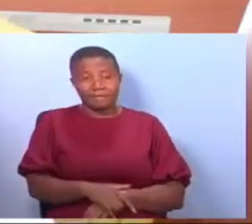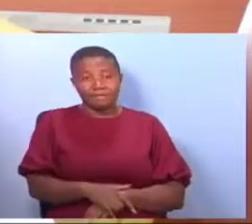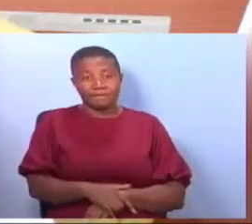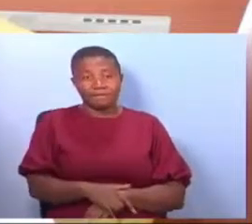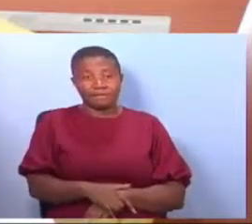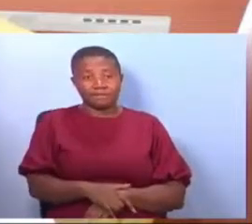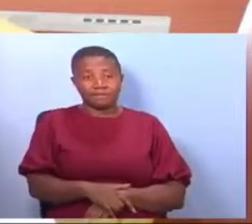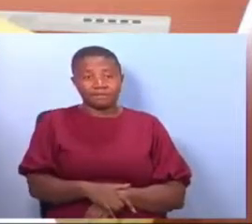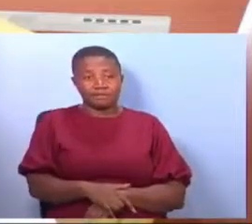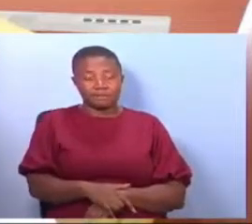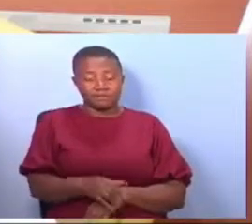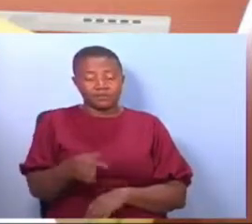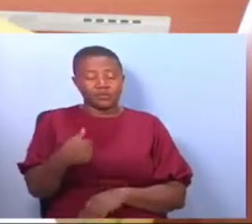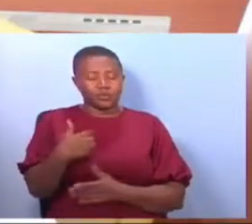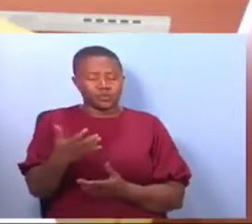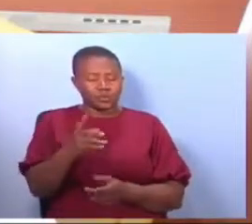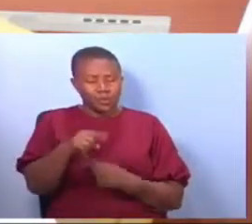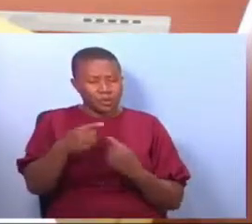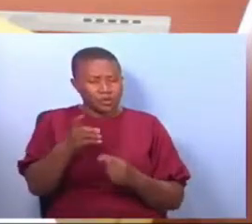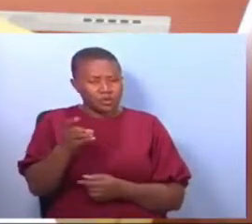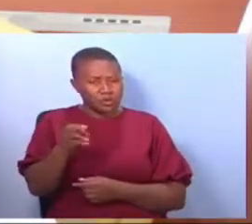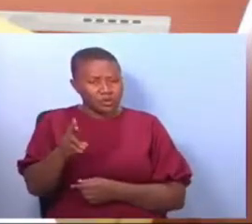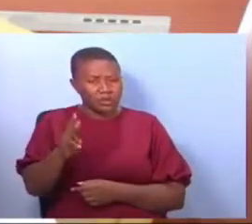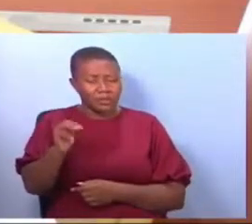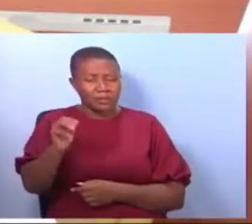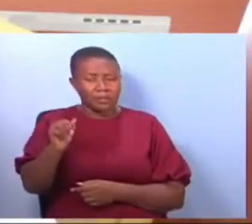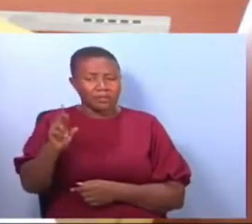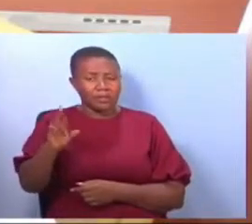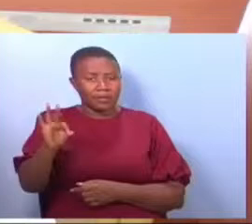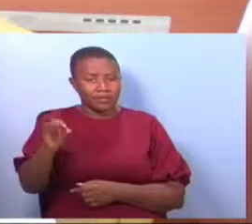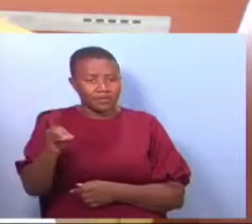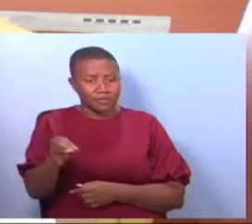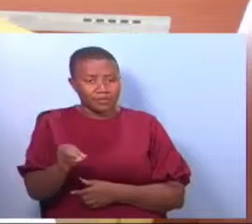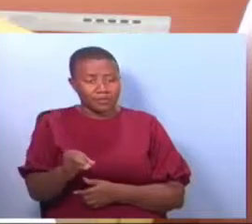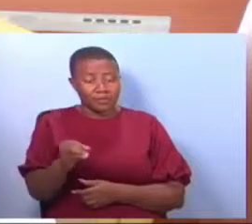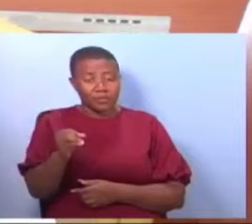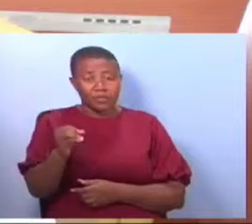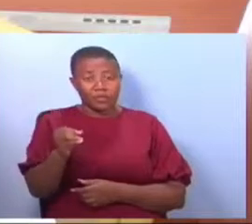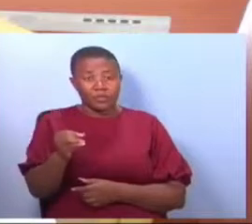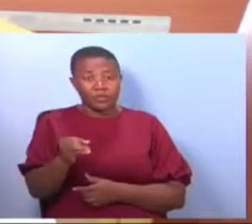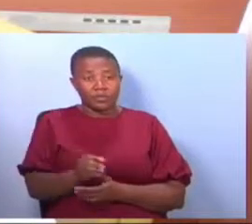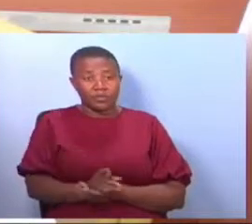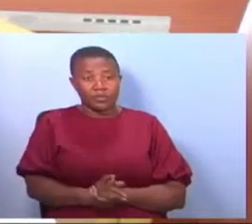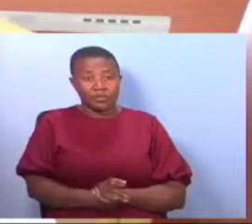also talk about Dr. Mafu. Mr. Speaker, this is because